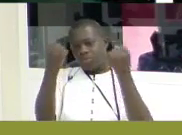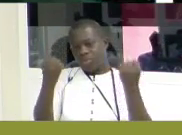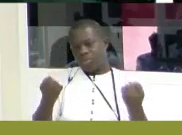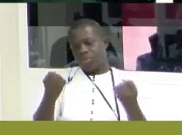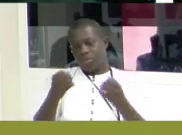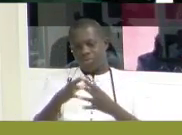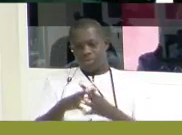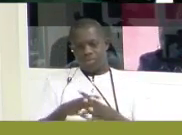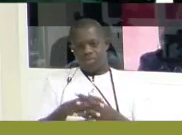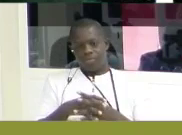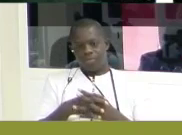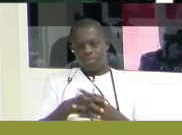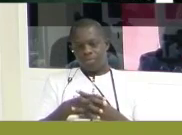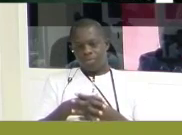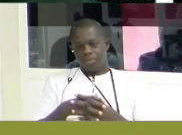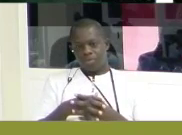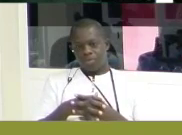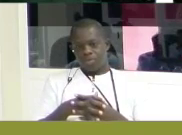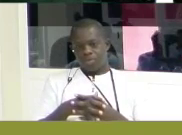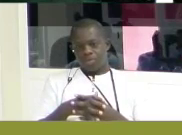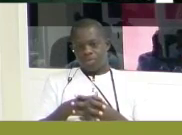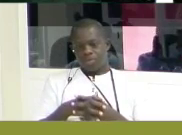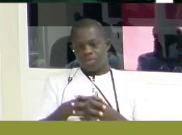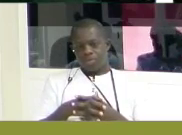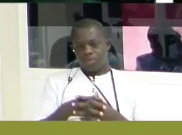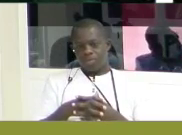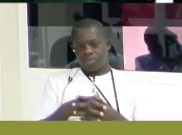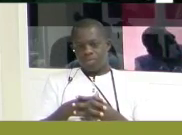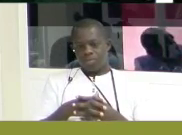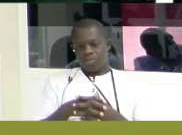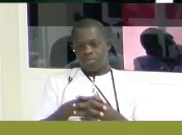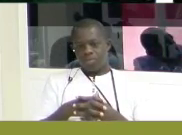You mentioned that you sought permission from your